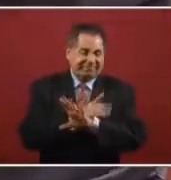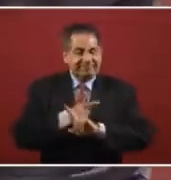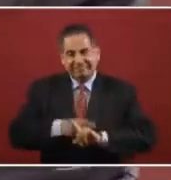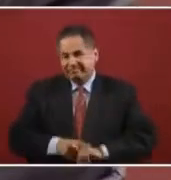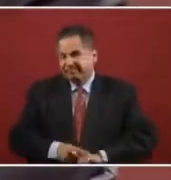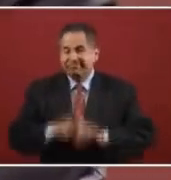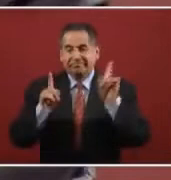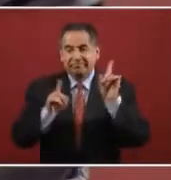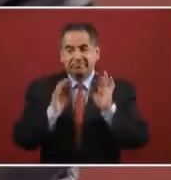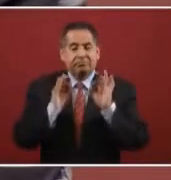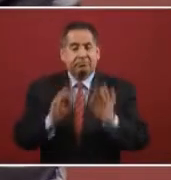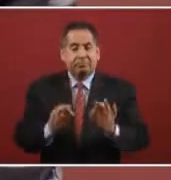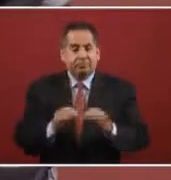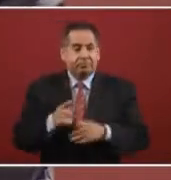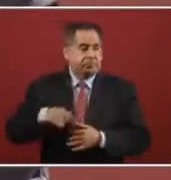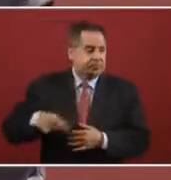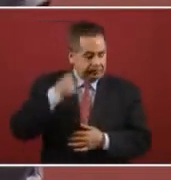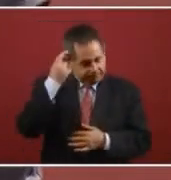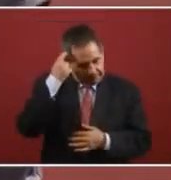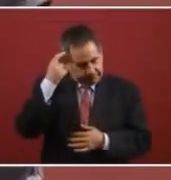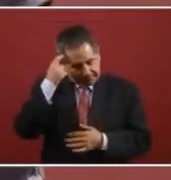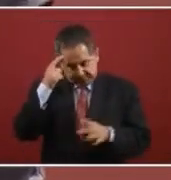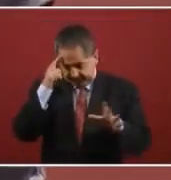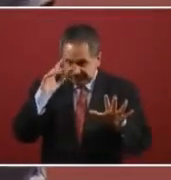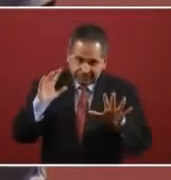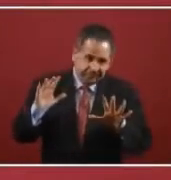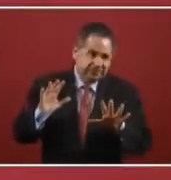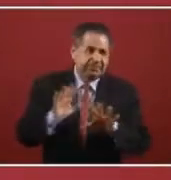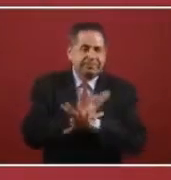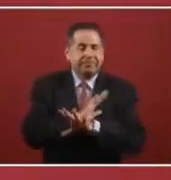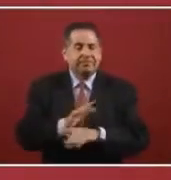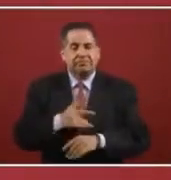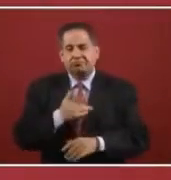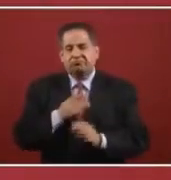revolution of the